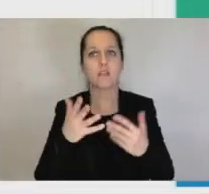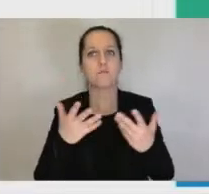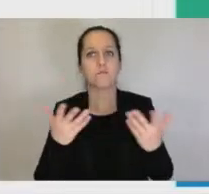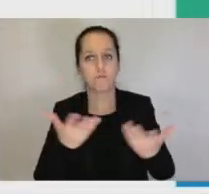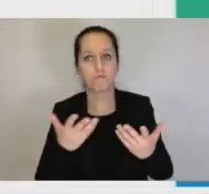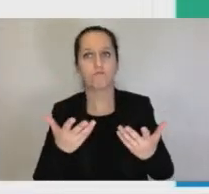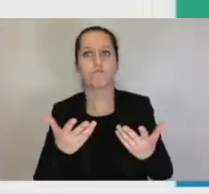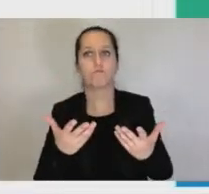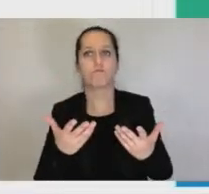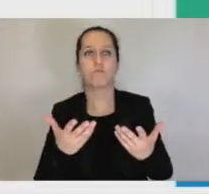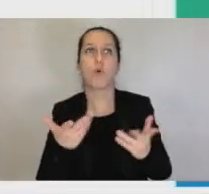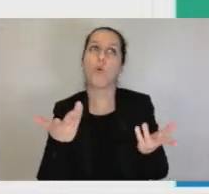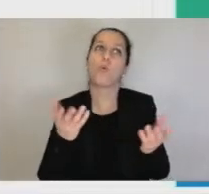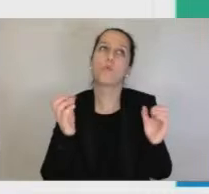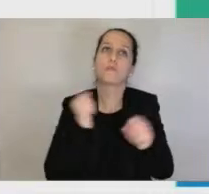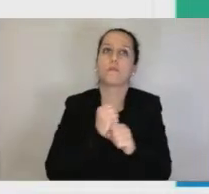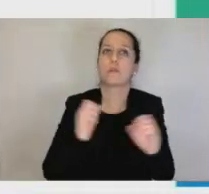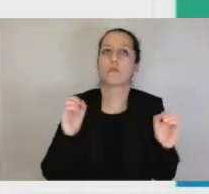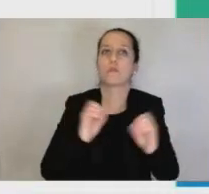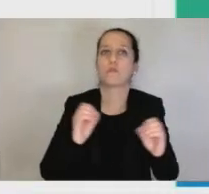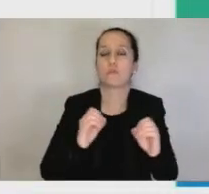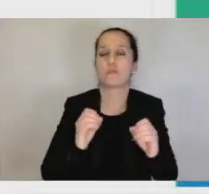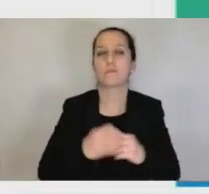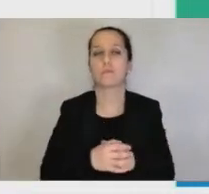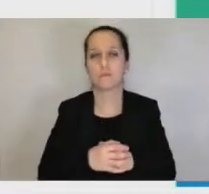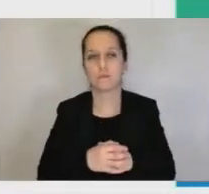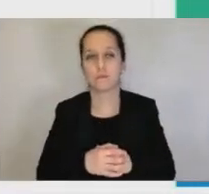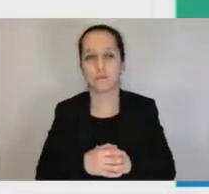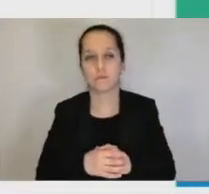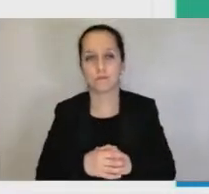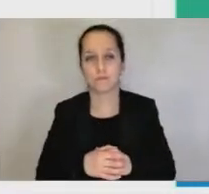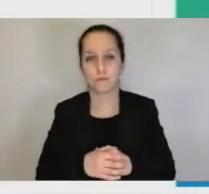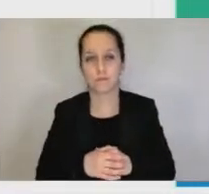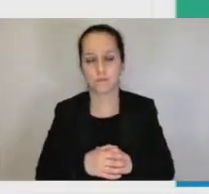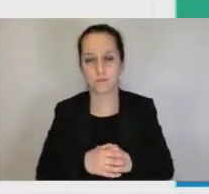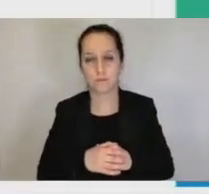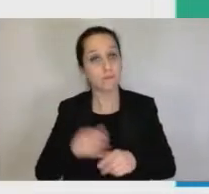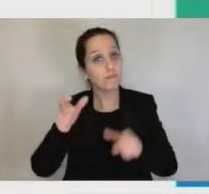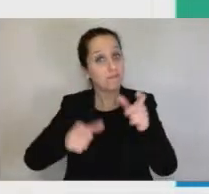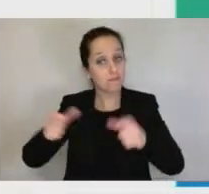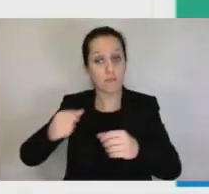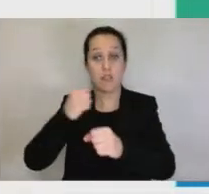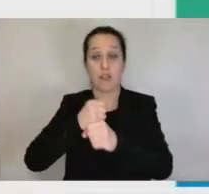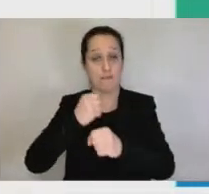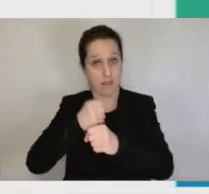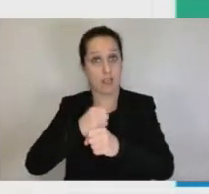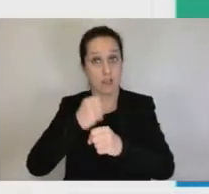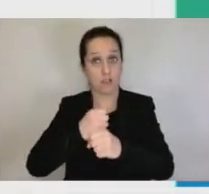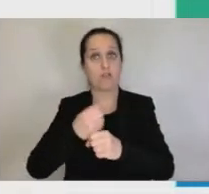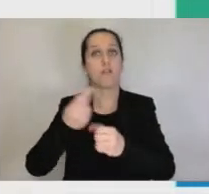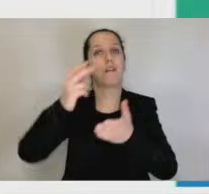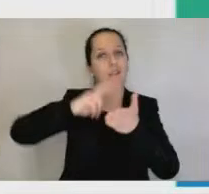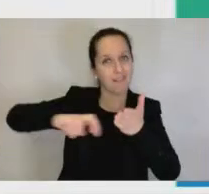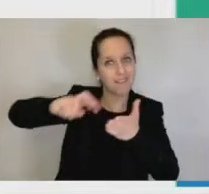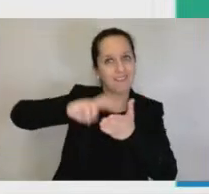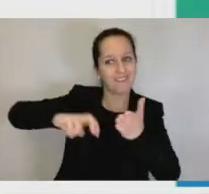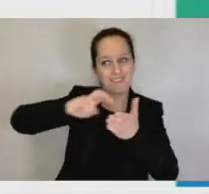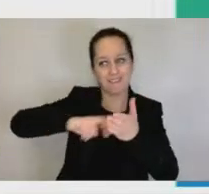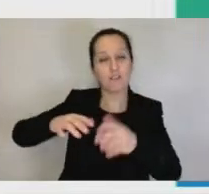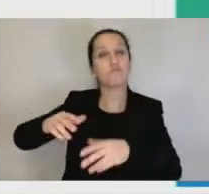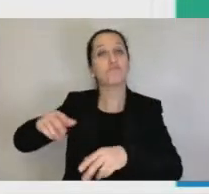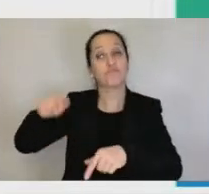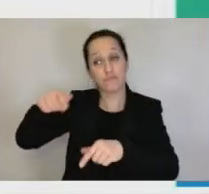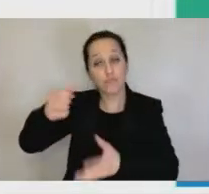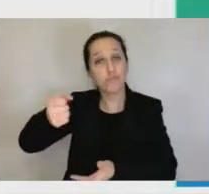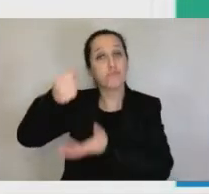they are more exposed also to unemployment. The share of workers that contribute